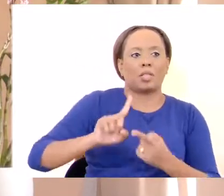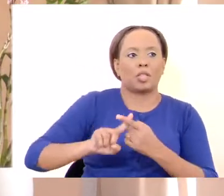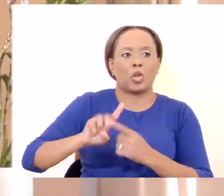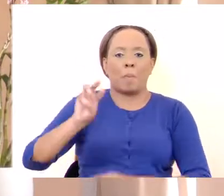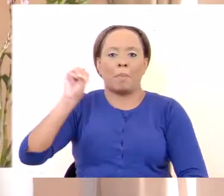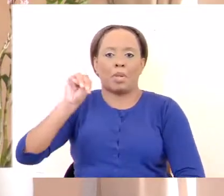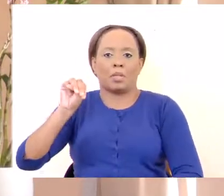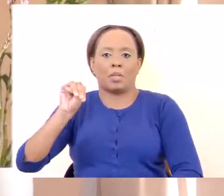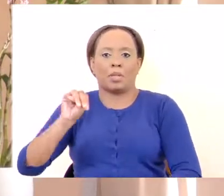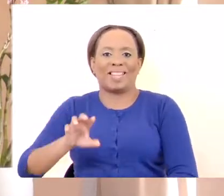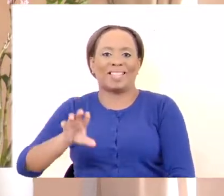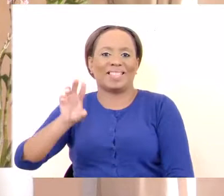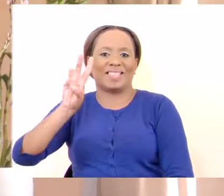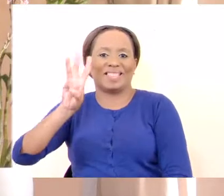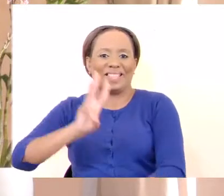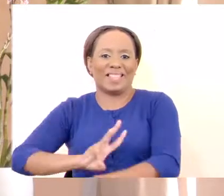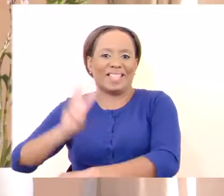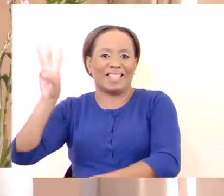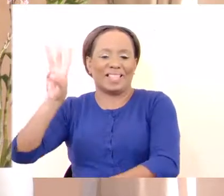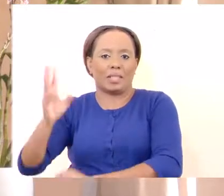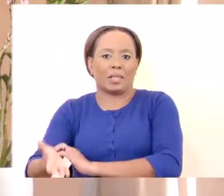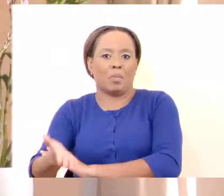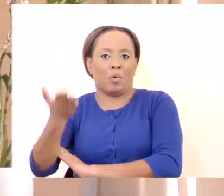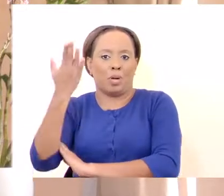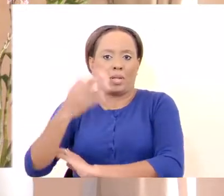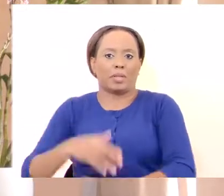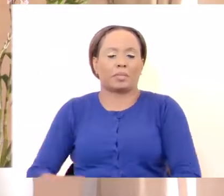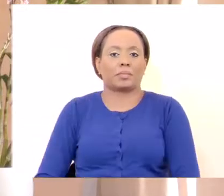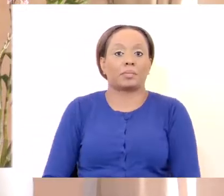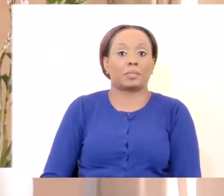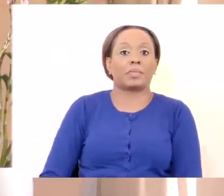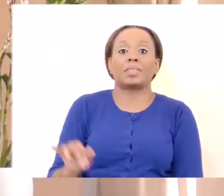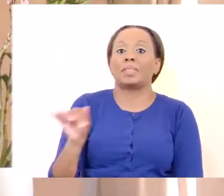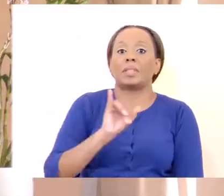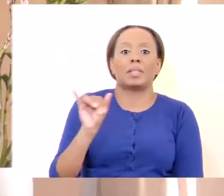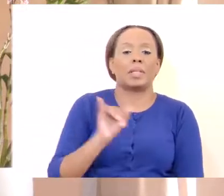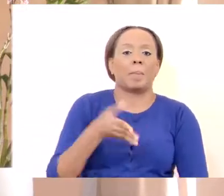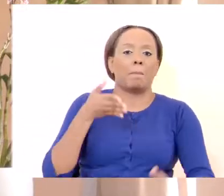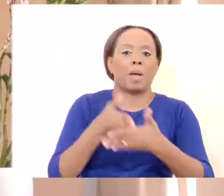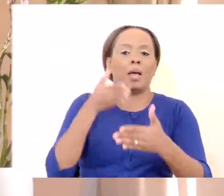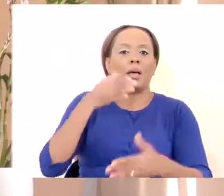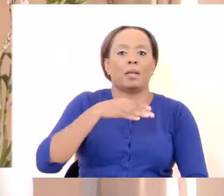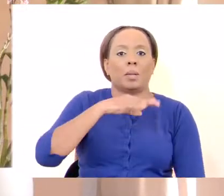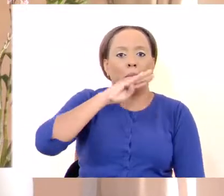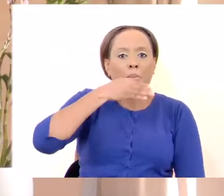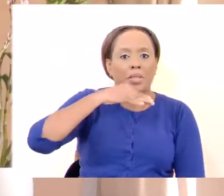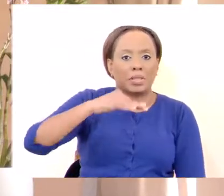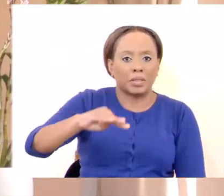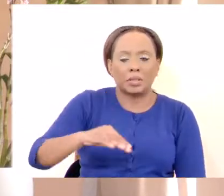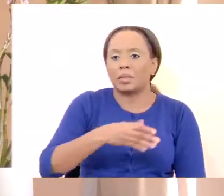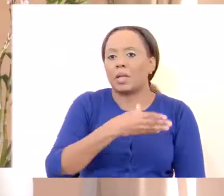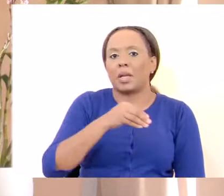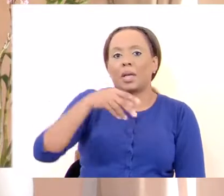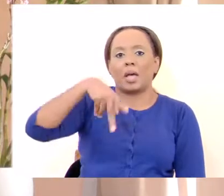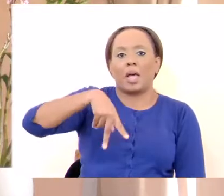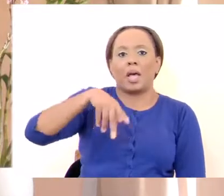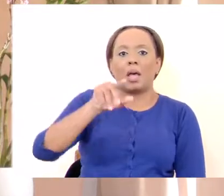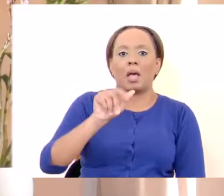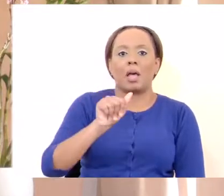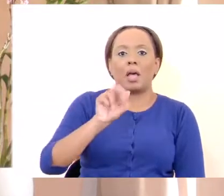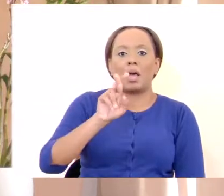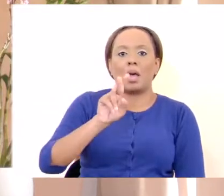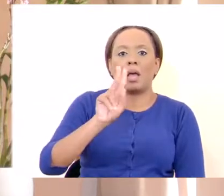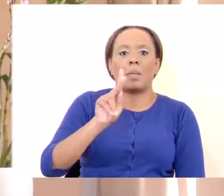a.m. This ban shall also apply to beaches and public parks. I repeat, it applies also